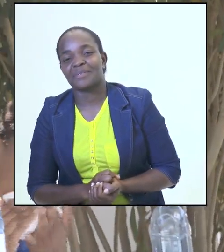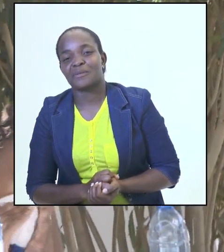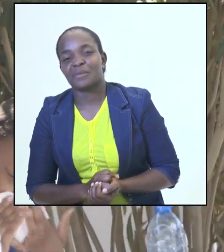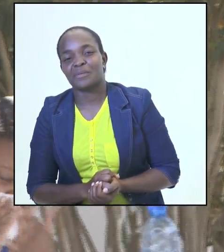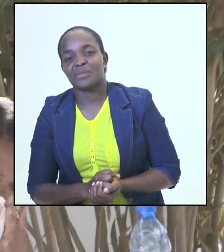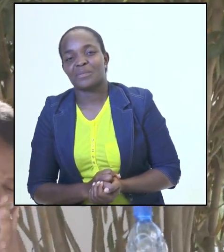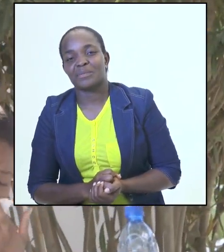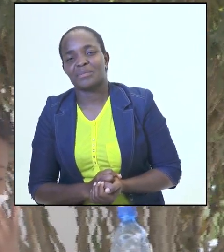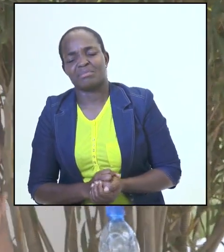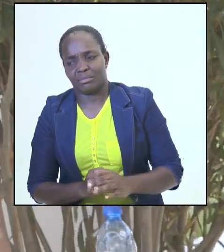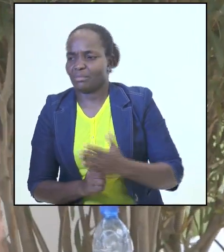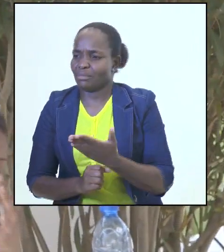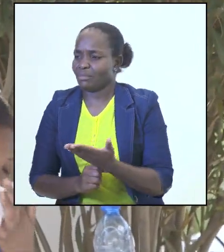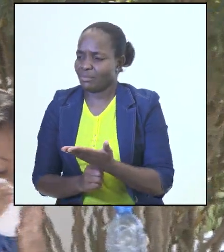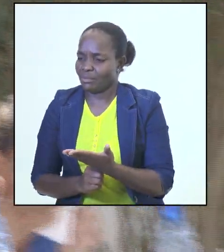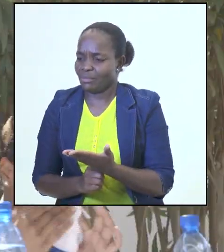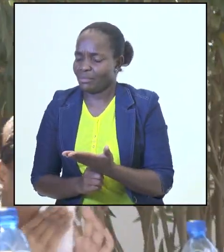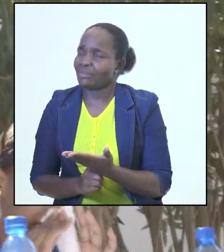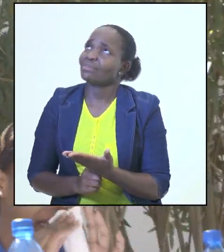Horrible pachu.